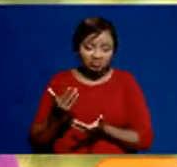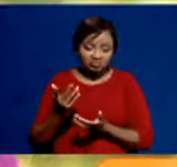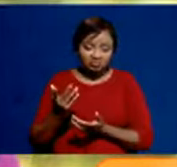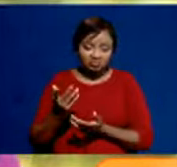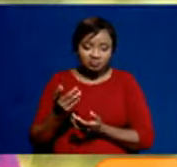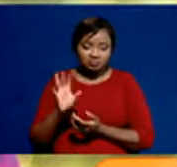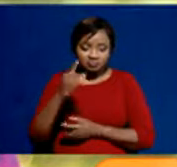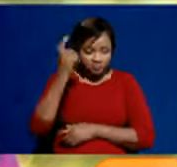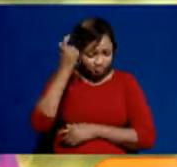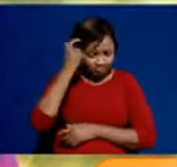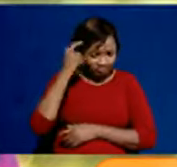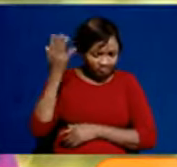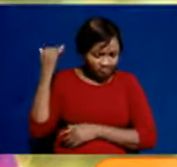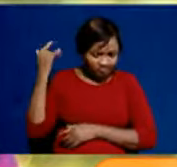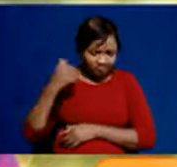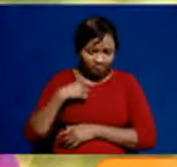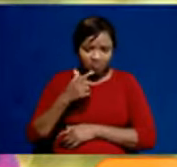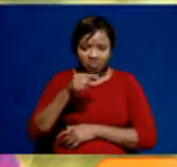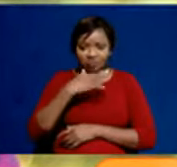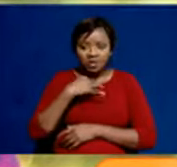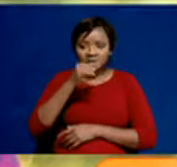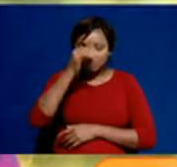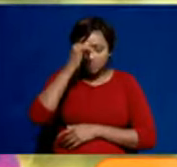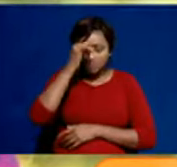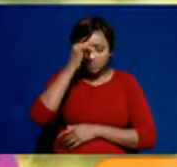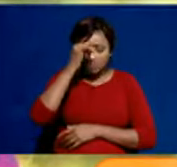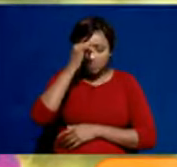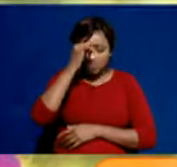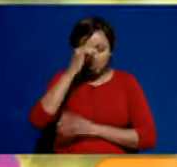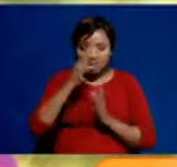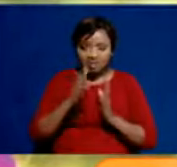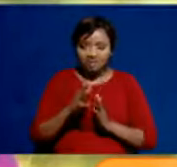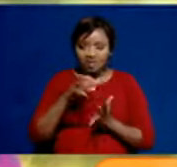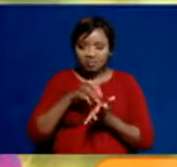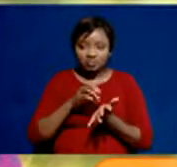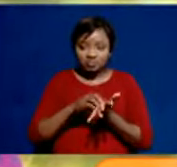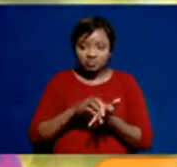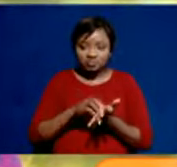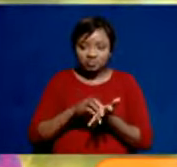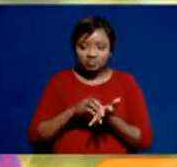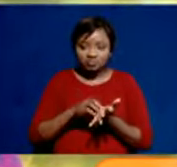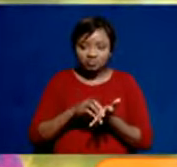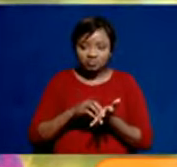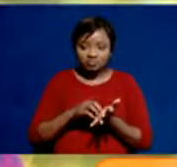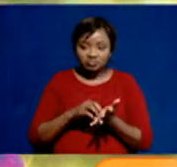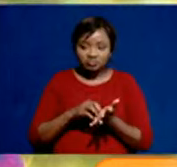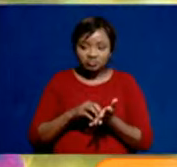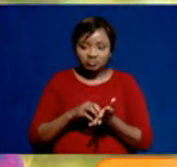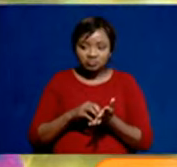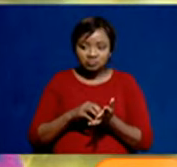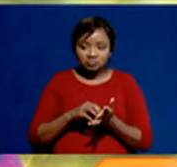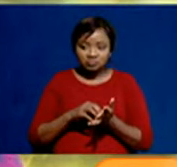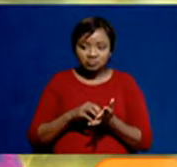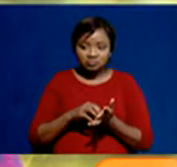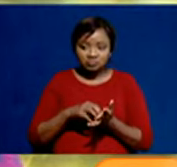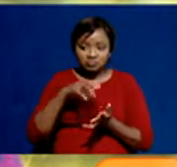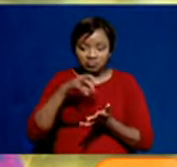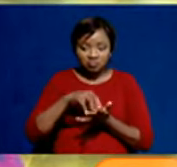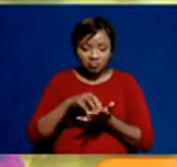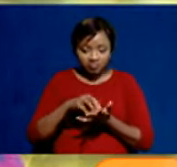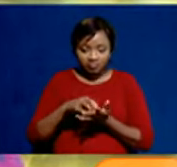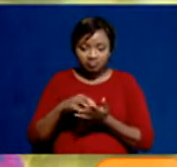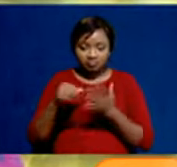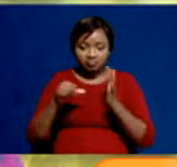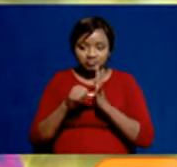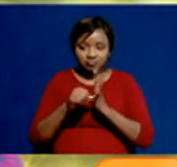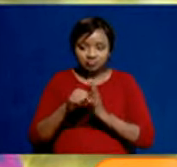other time when I went for gubernatorial election, arising from the gubernatorial election case flaws,